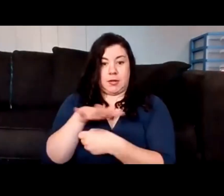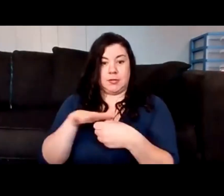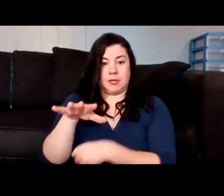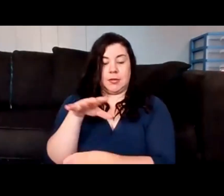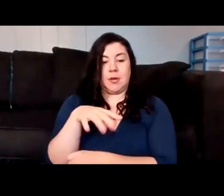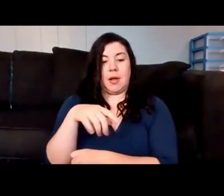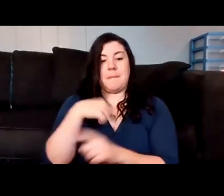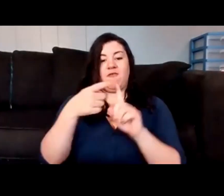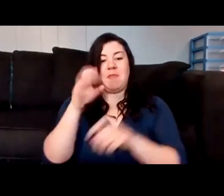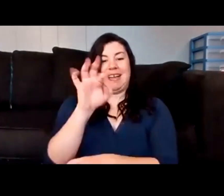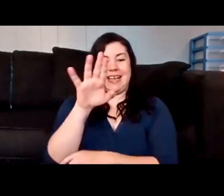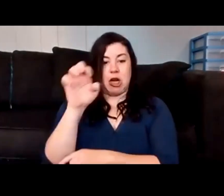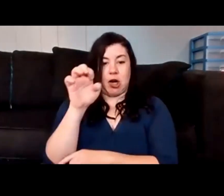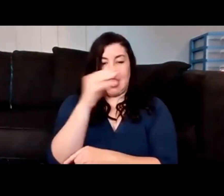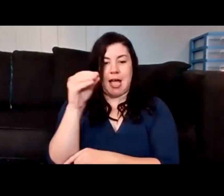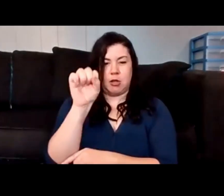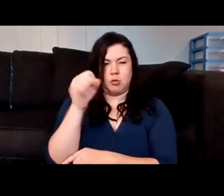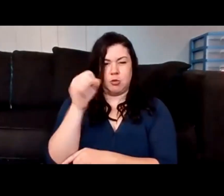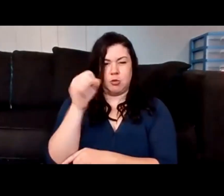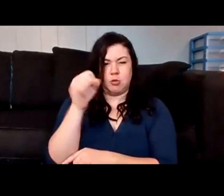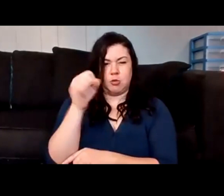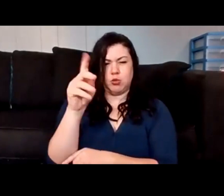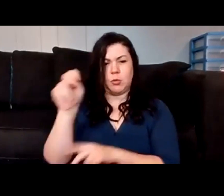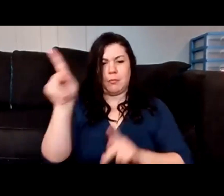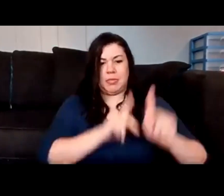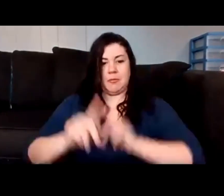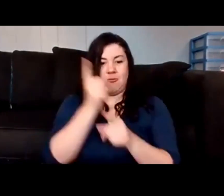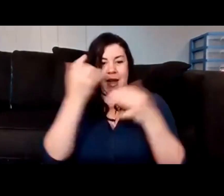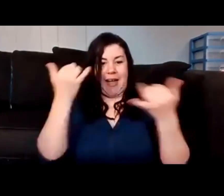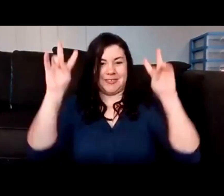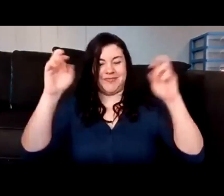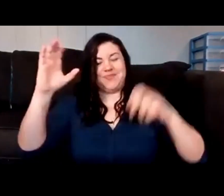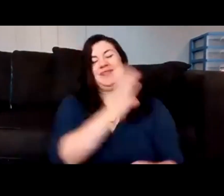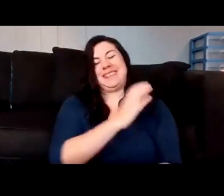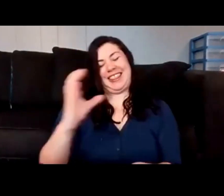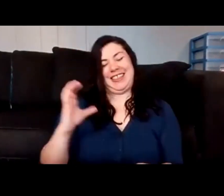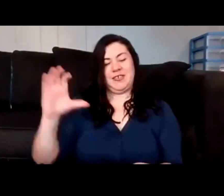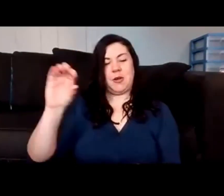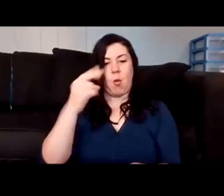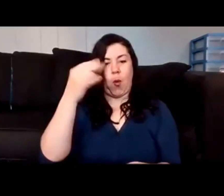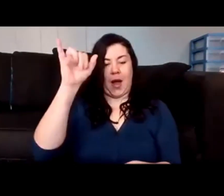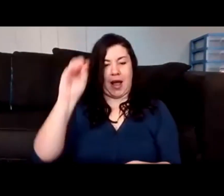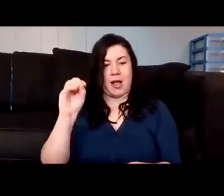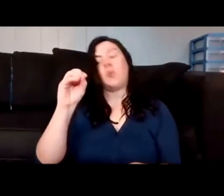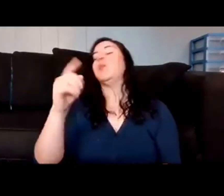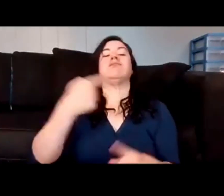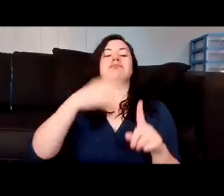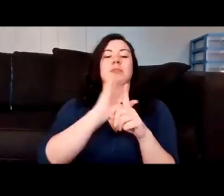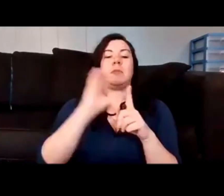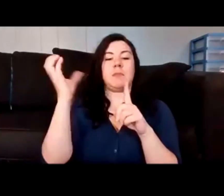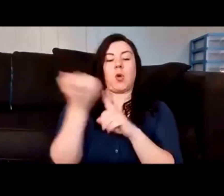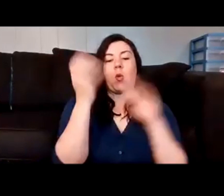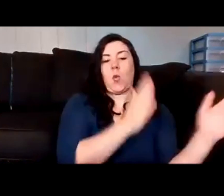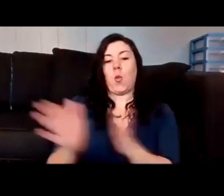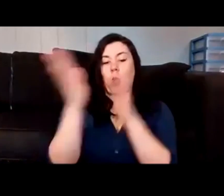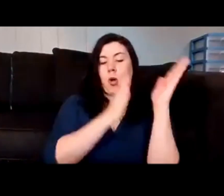Haudenosaunee people. So I'm living in the area that is at the moment known as Cleveland, Ohio. I'm a cultural organizer in the arts,